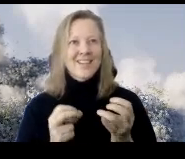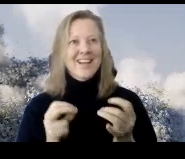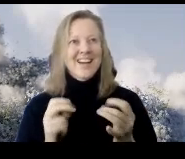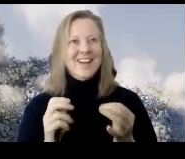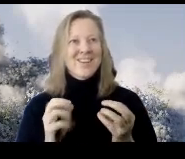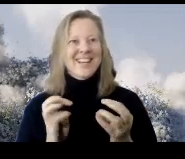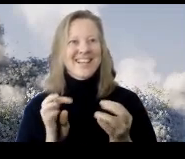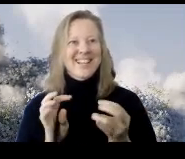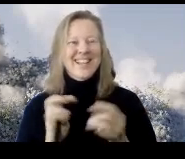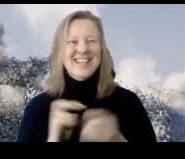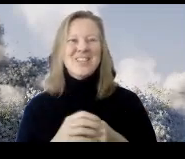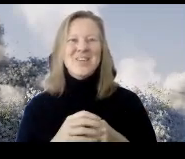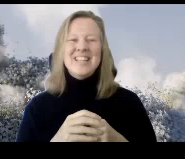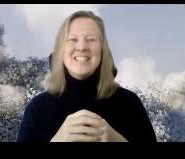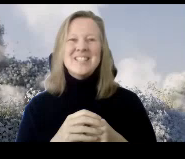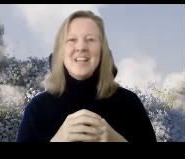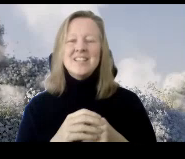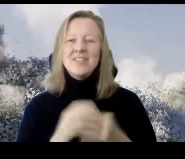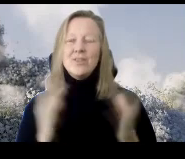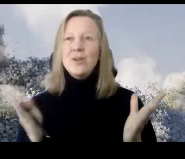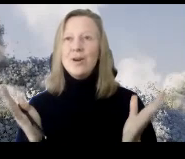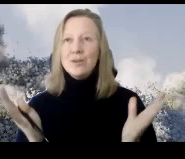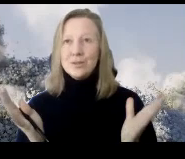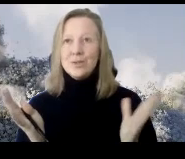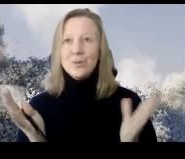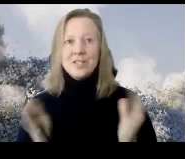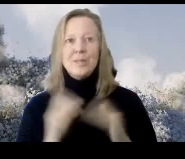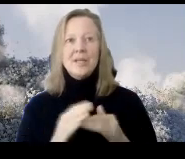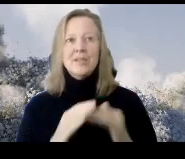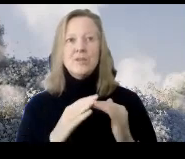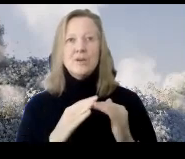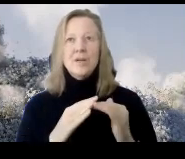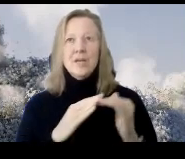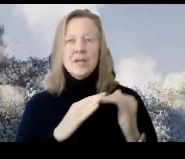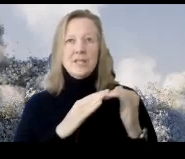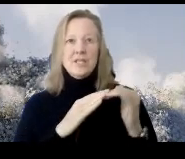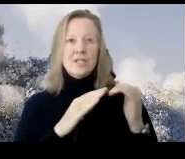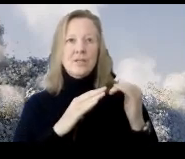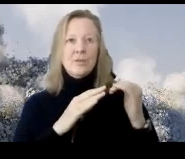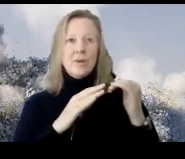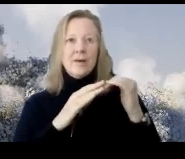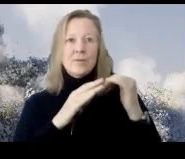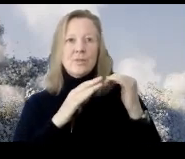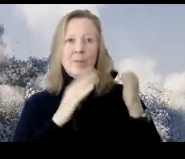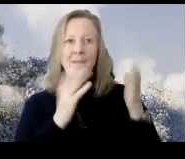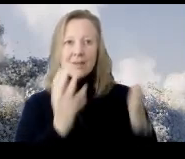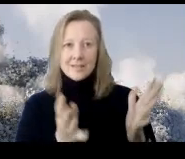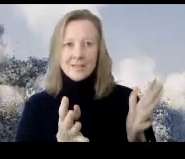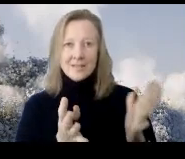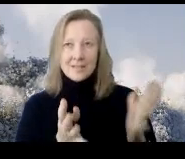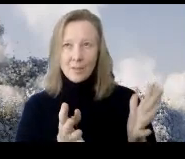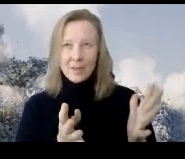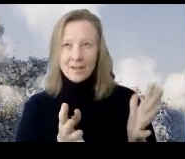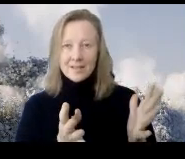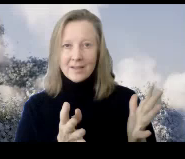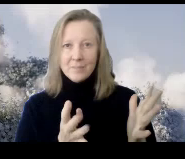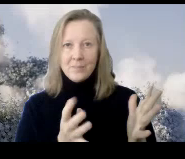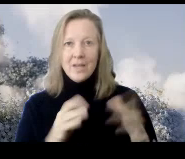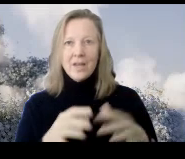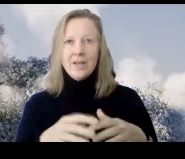forget. So they're longer courses because they're teaching you how to pass the